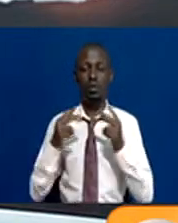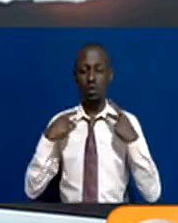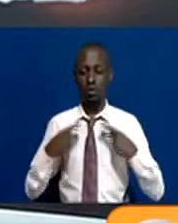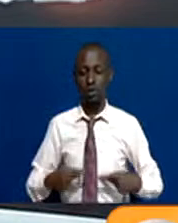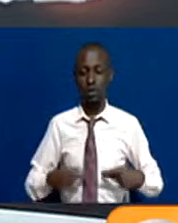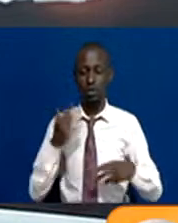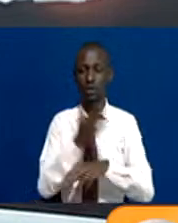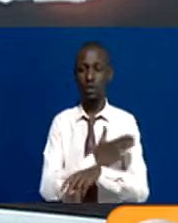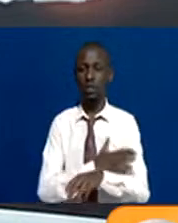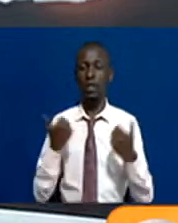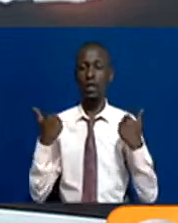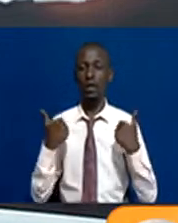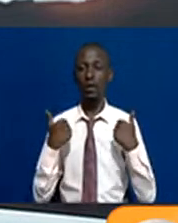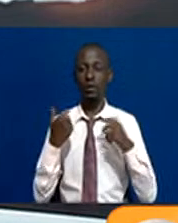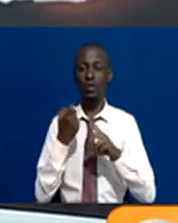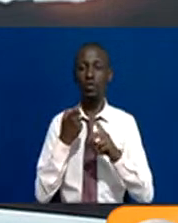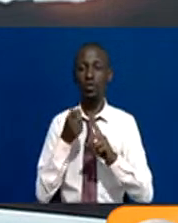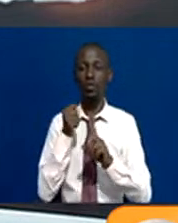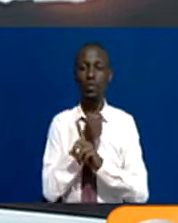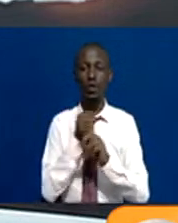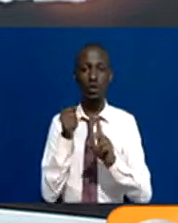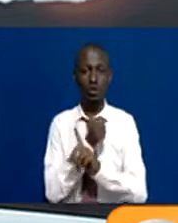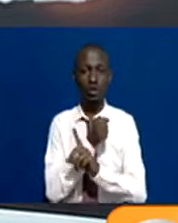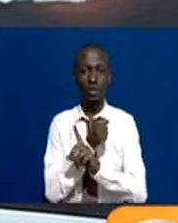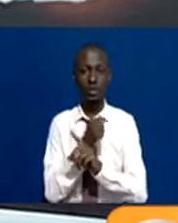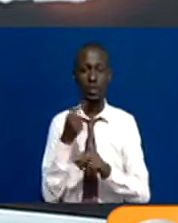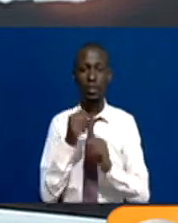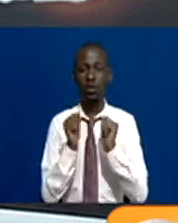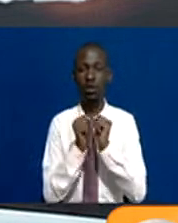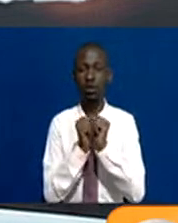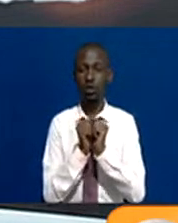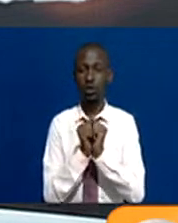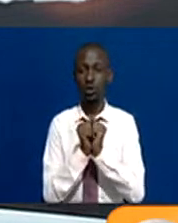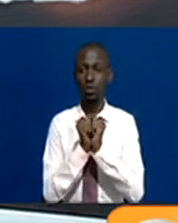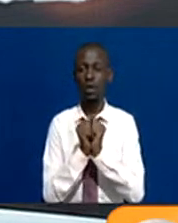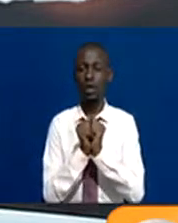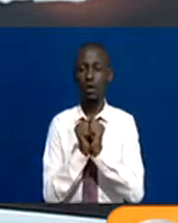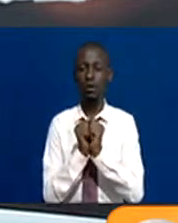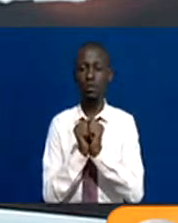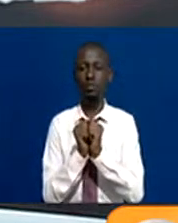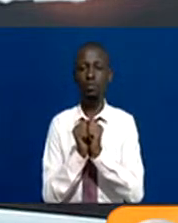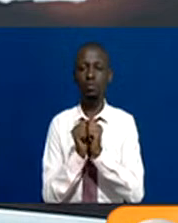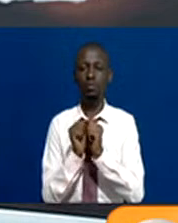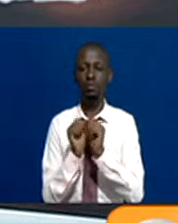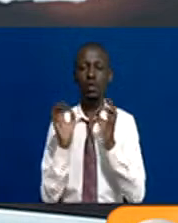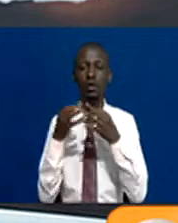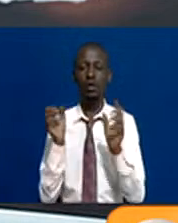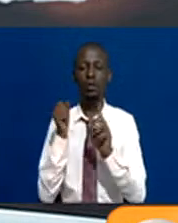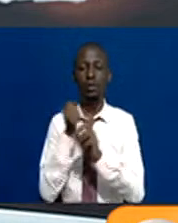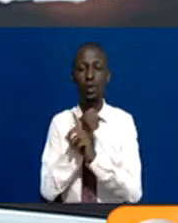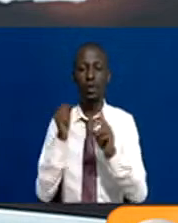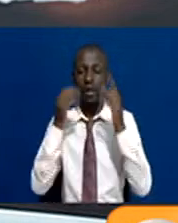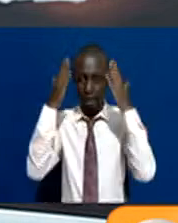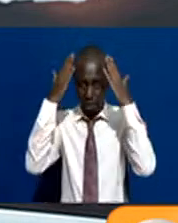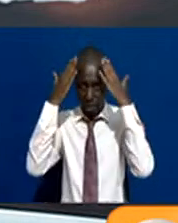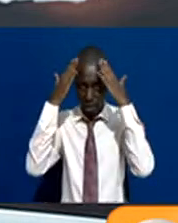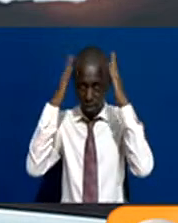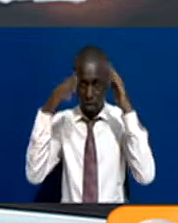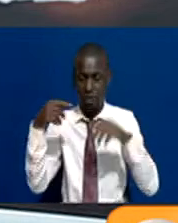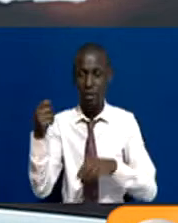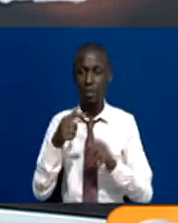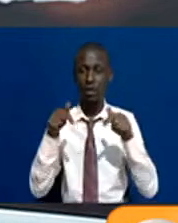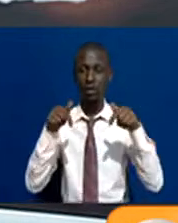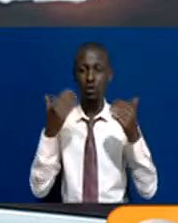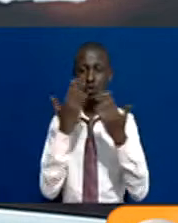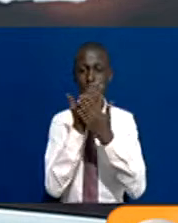injuries from the violence. Now, October is Domestic Violence Awareness Month, and tonight we share the story of